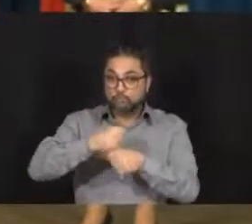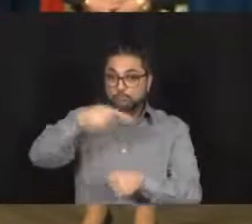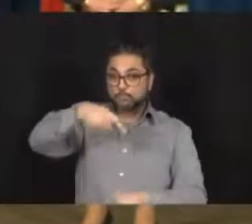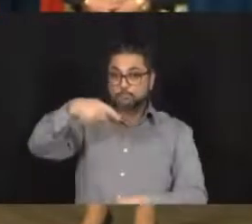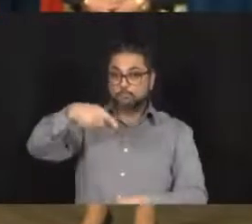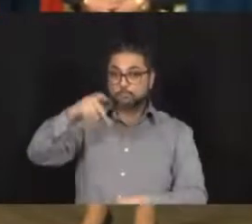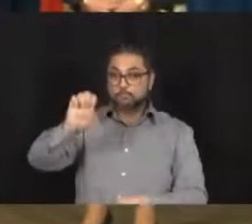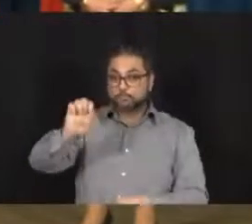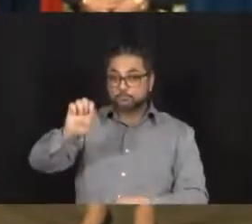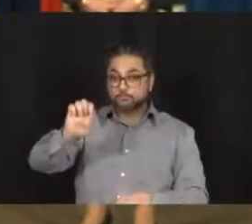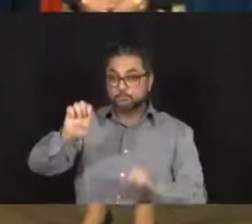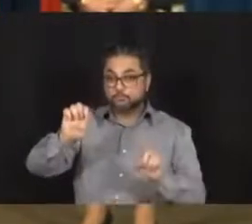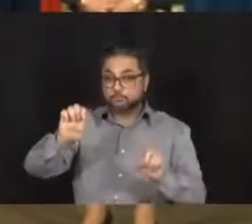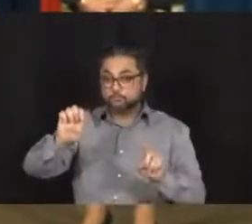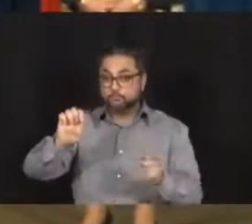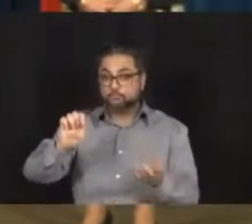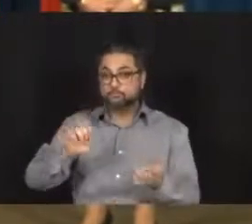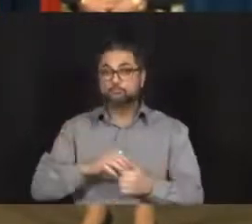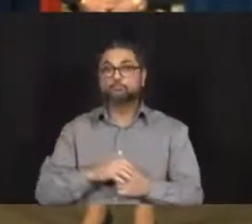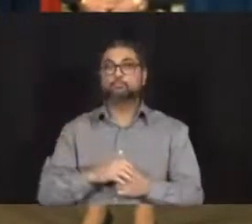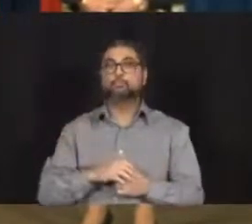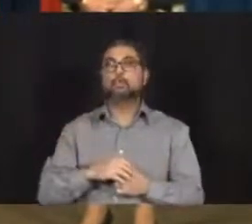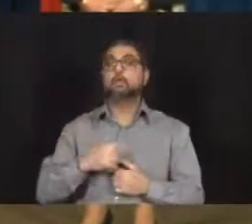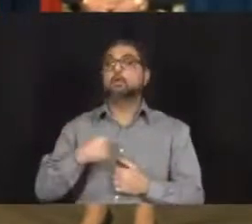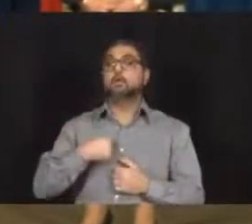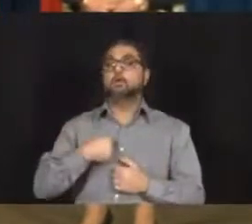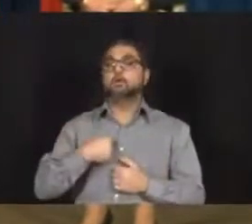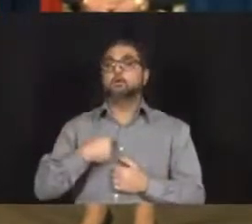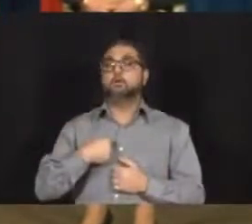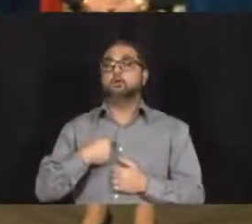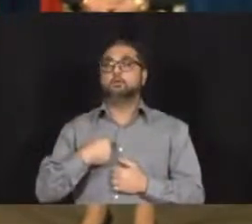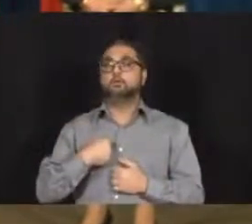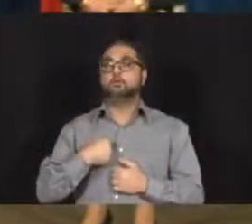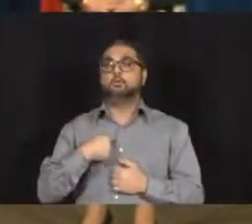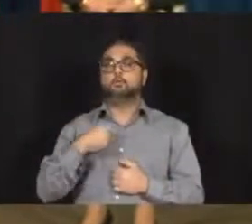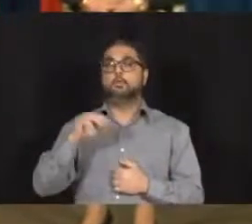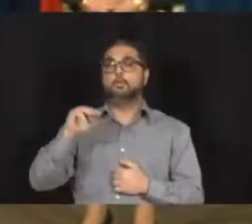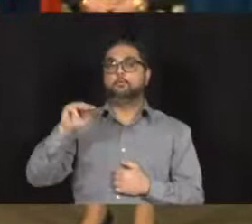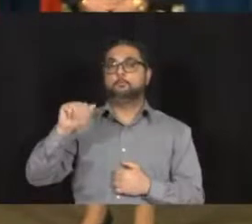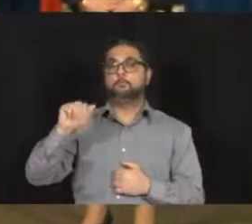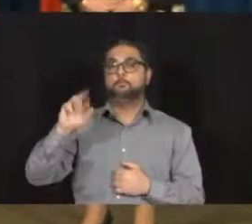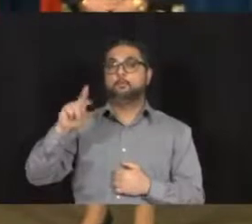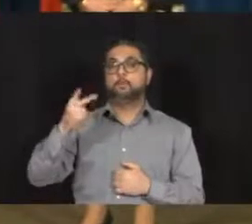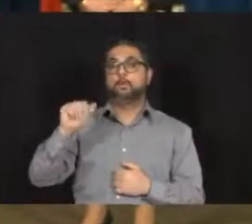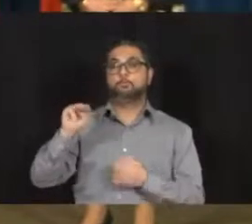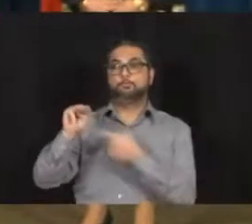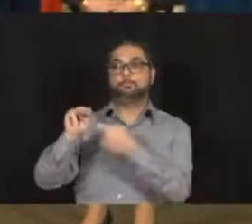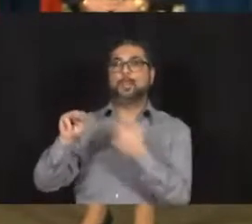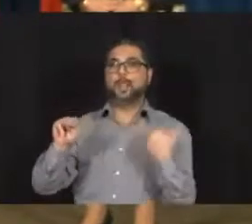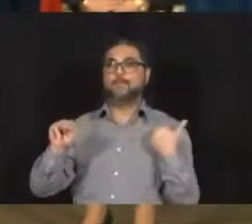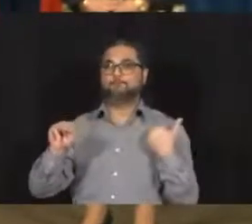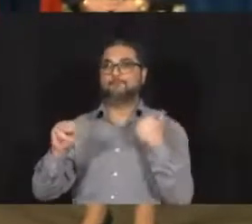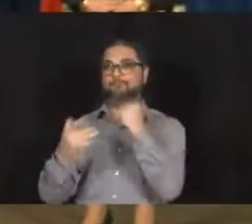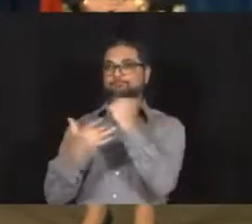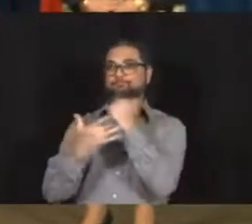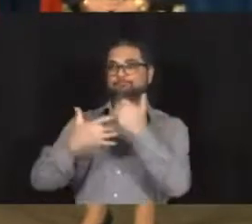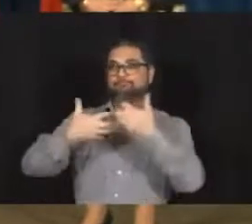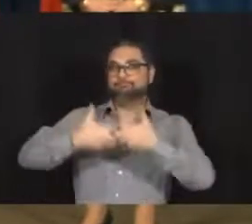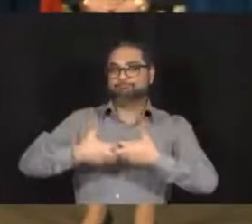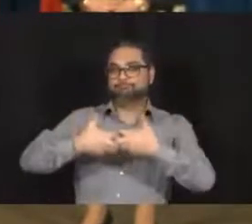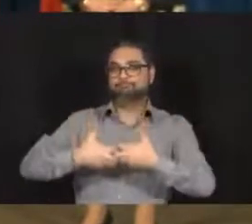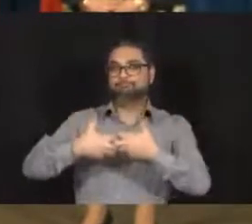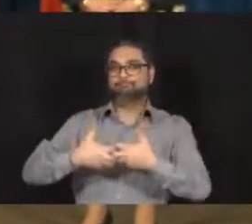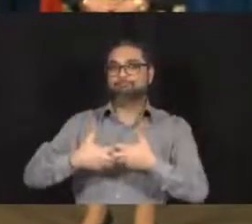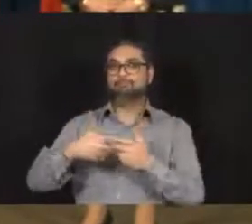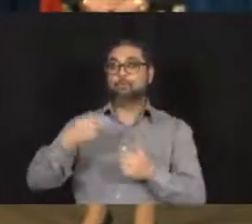know General Motors out in Markham, they have a real high-tech center out there. I know they're pitching in, and Honda's pitching